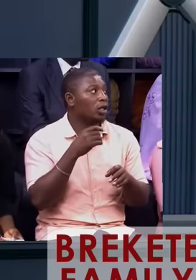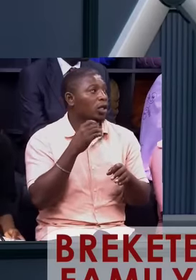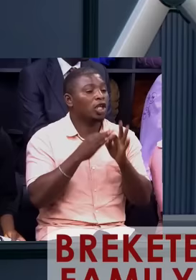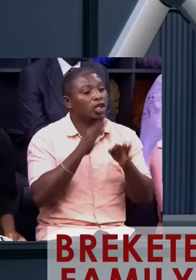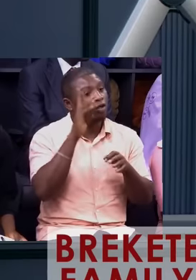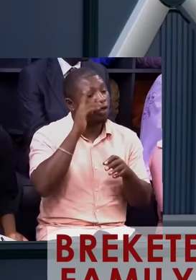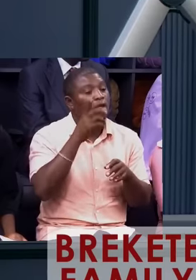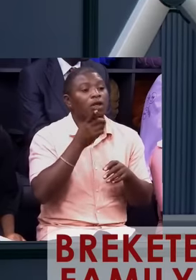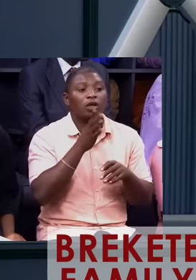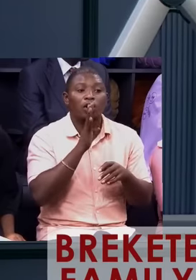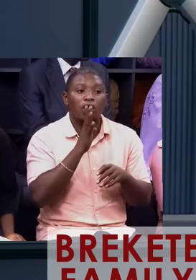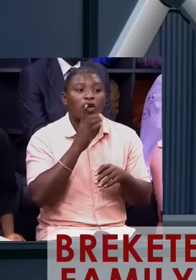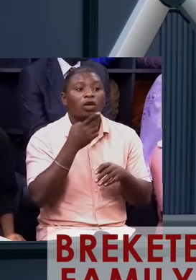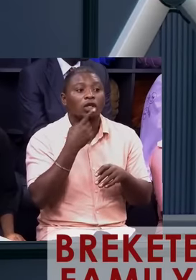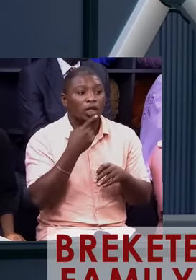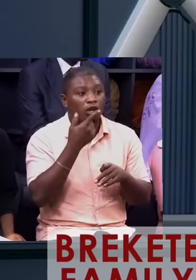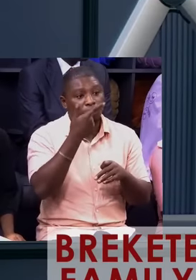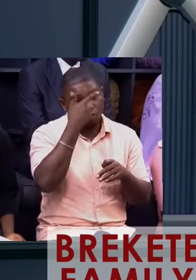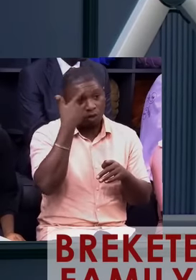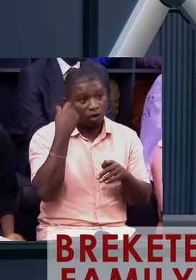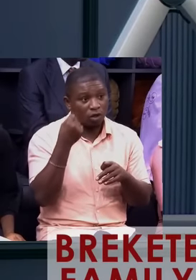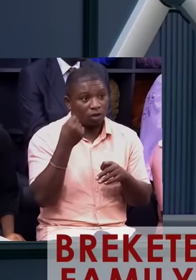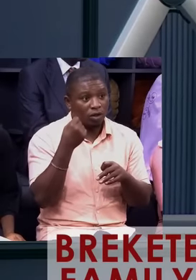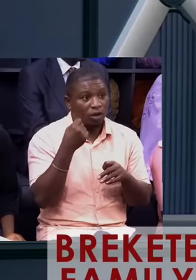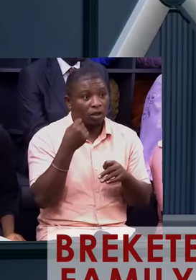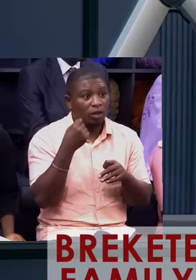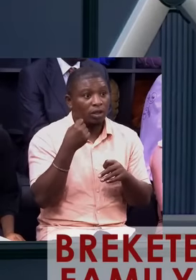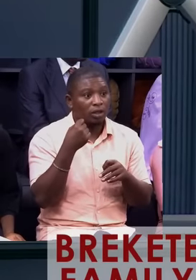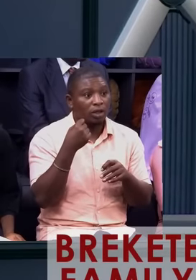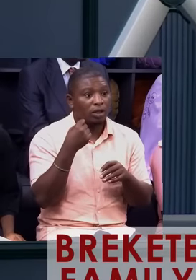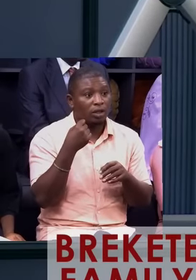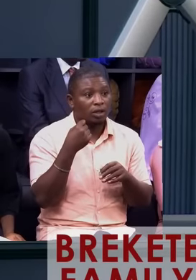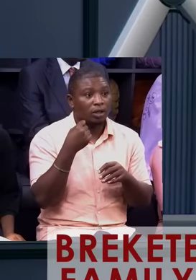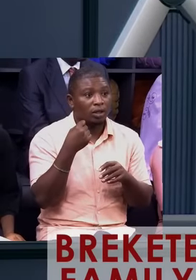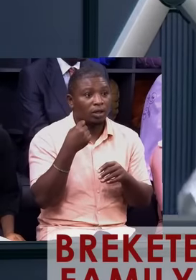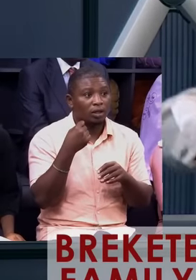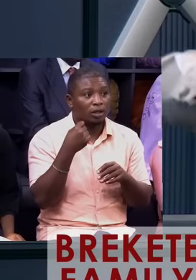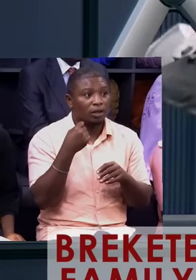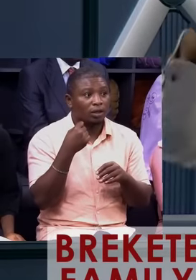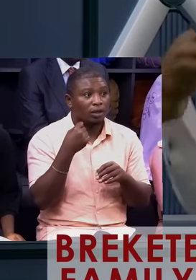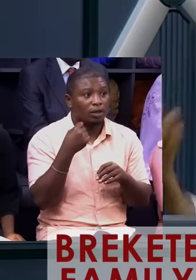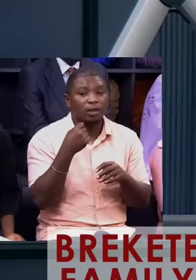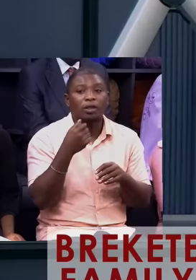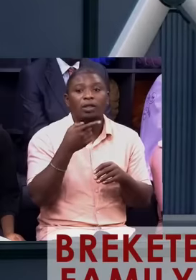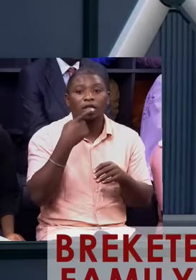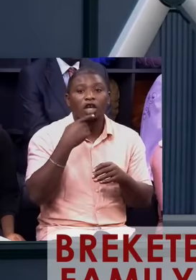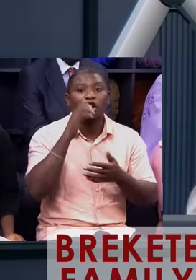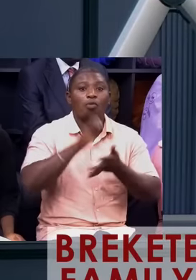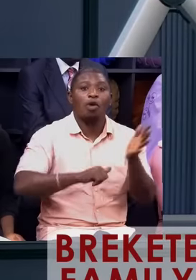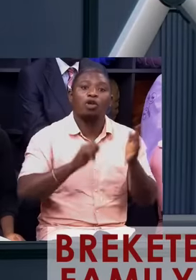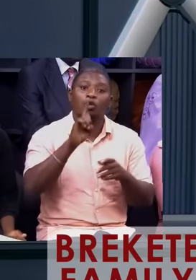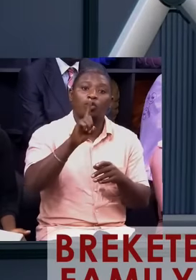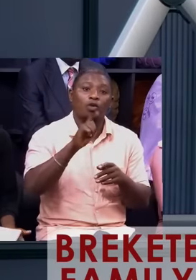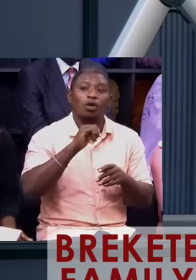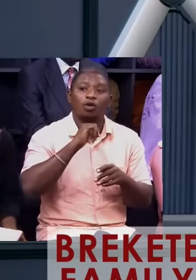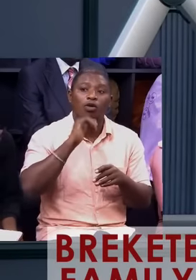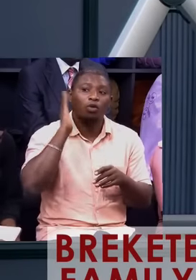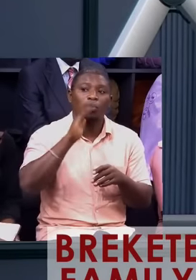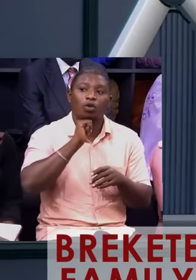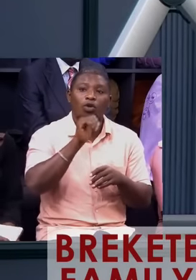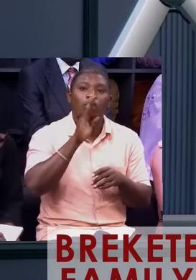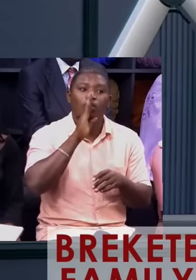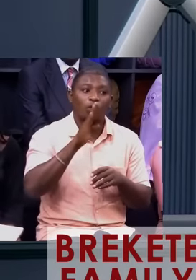you talk say the world day population say minus one no going be bad